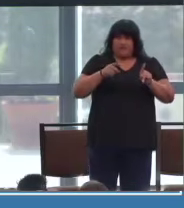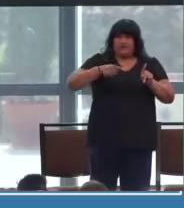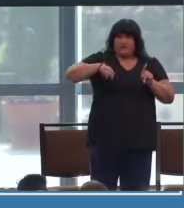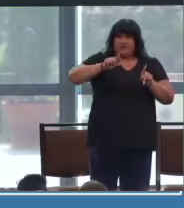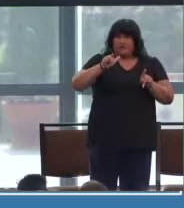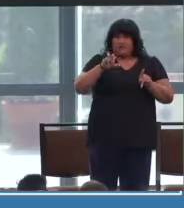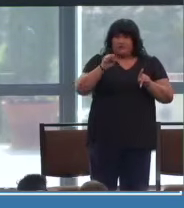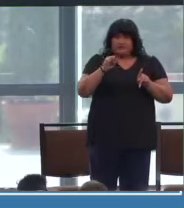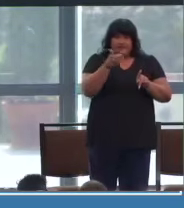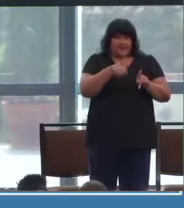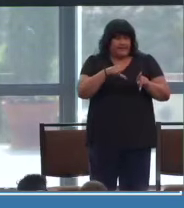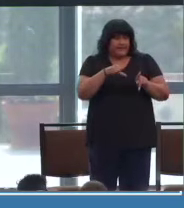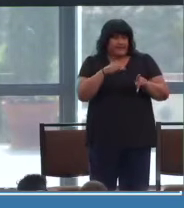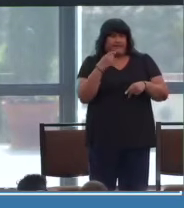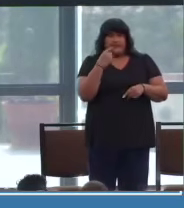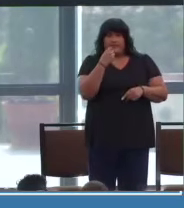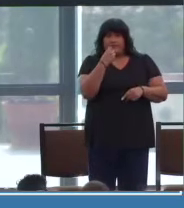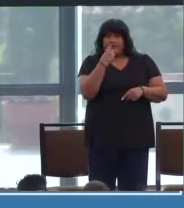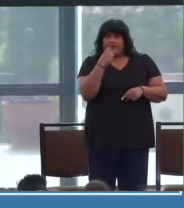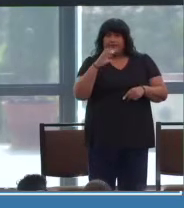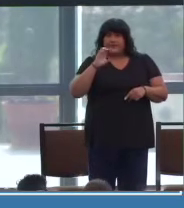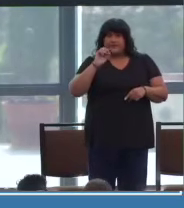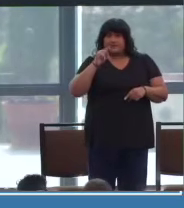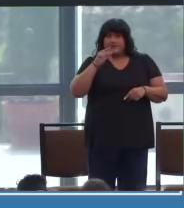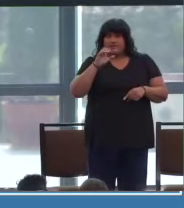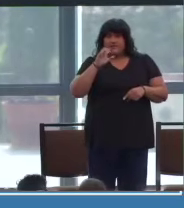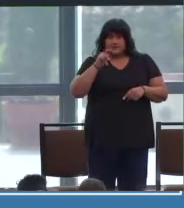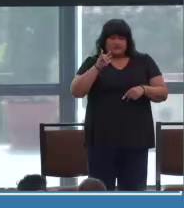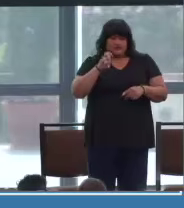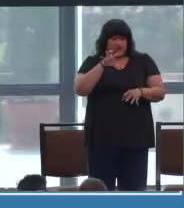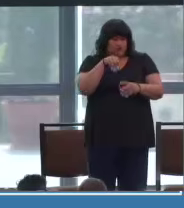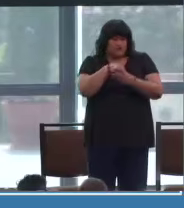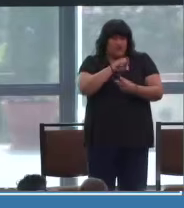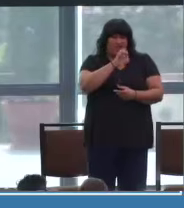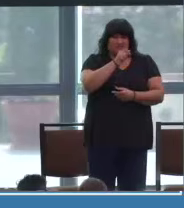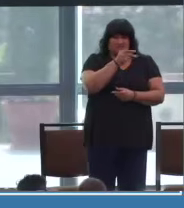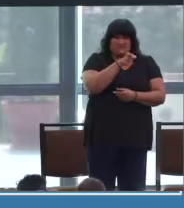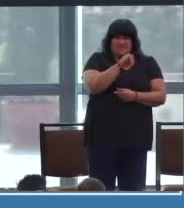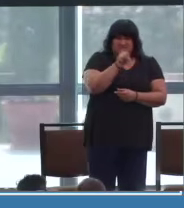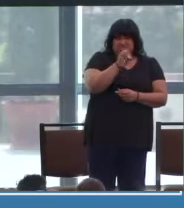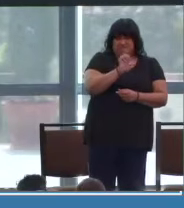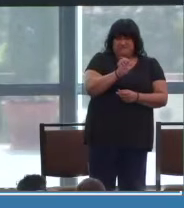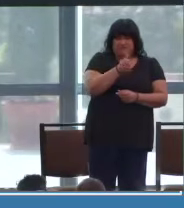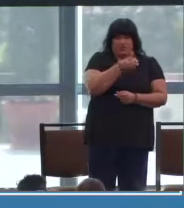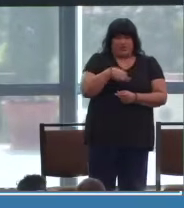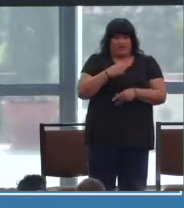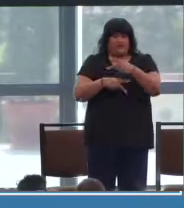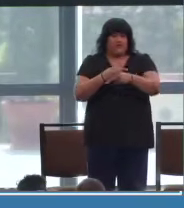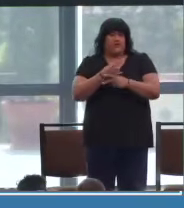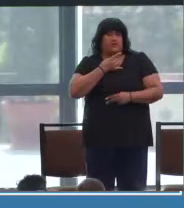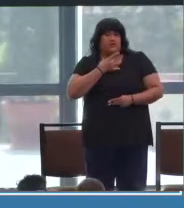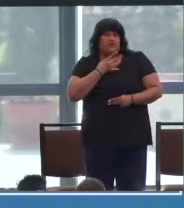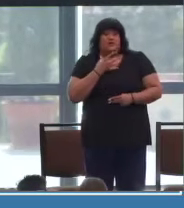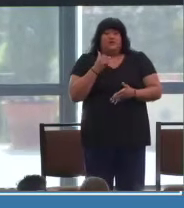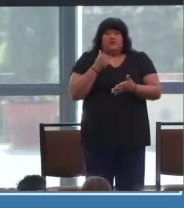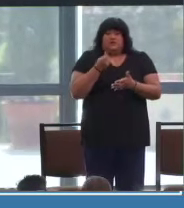any oral contraceptives that contained estrogen or any kind of hormones. But there were a couple studies that were done during that